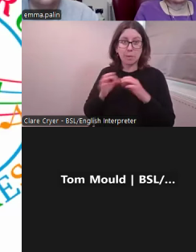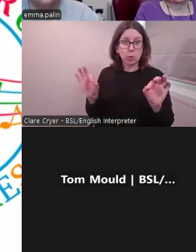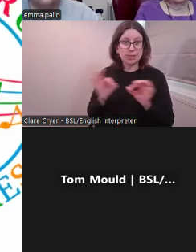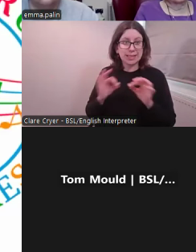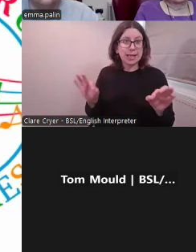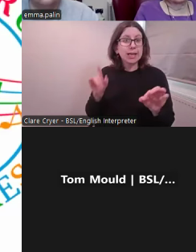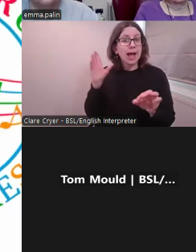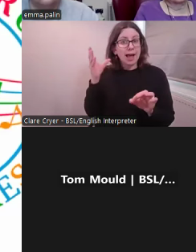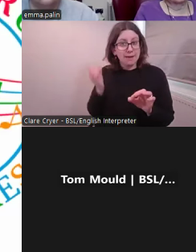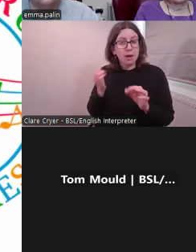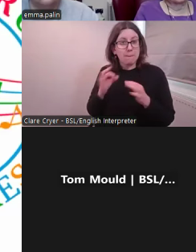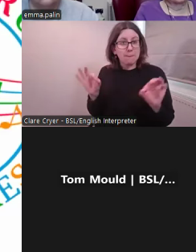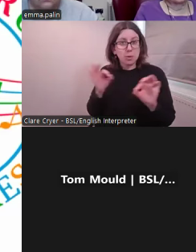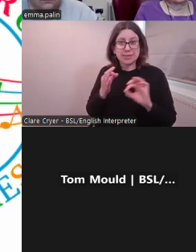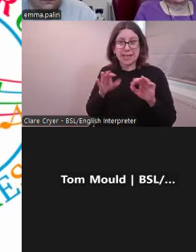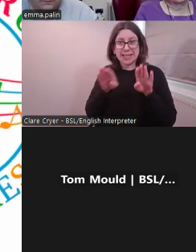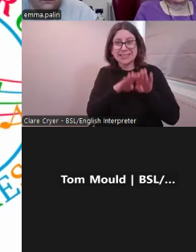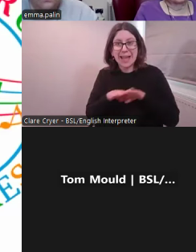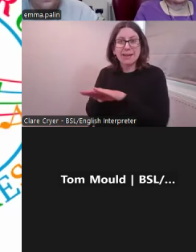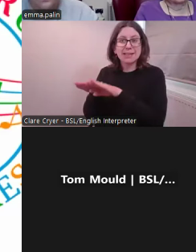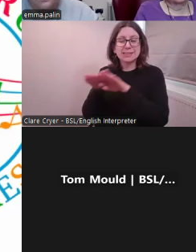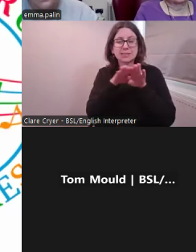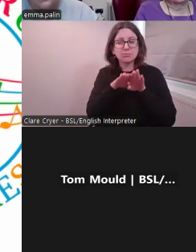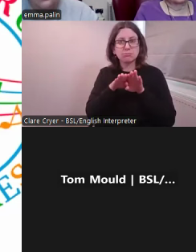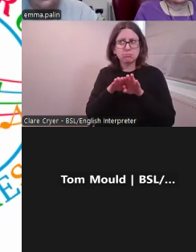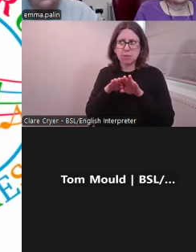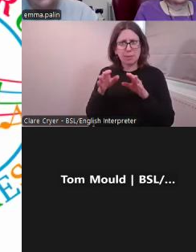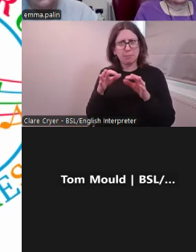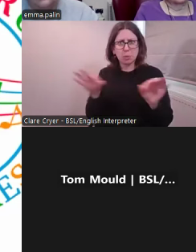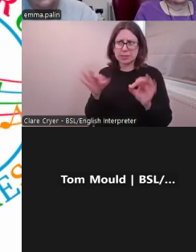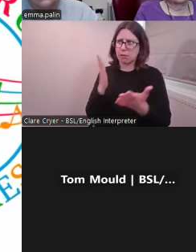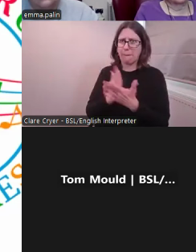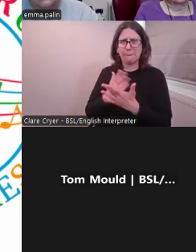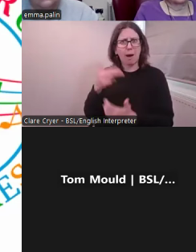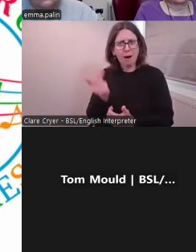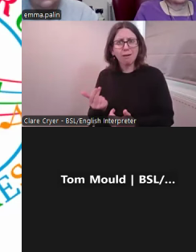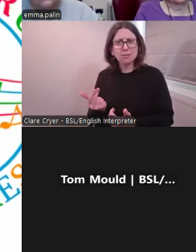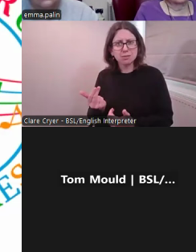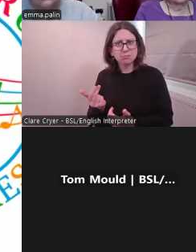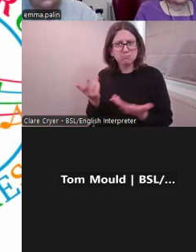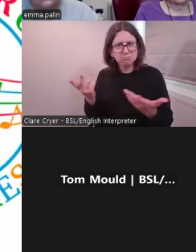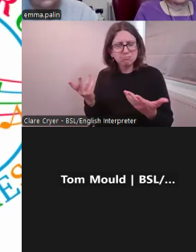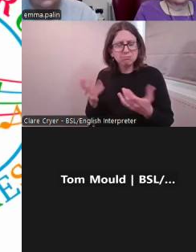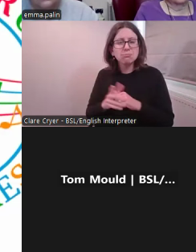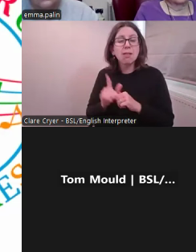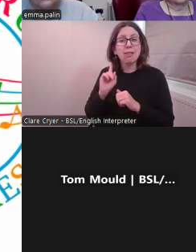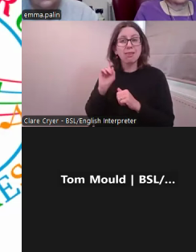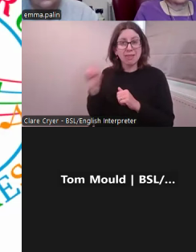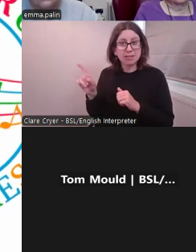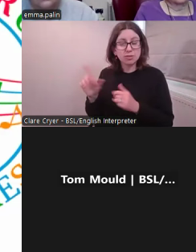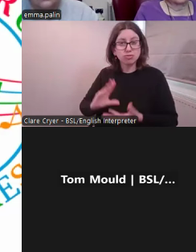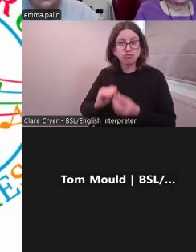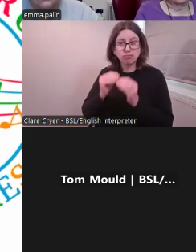is a great initiative to think about music is art. Of course it is. And this was created with artists, people